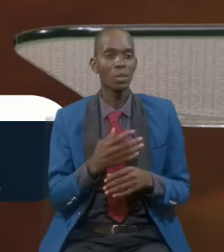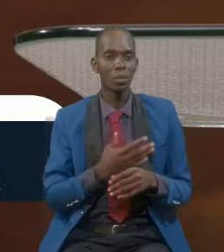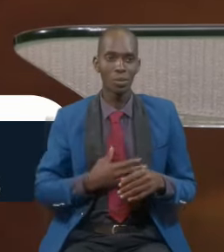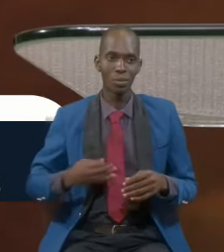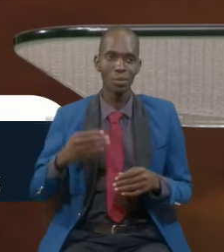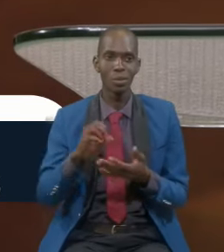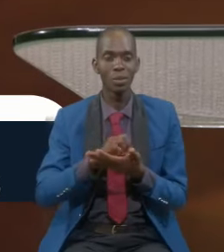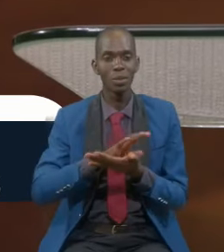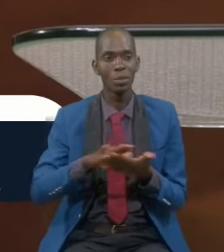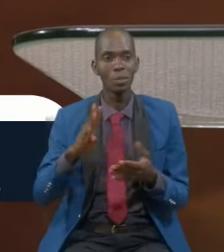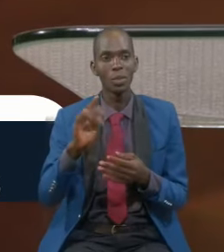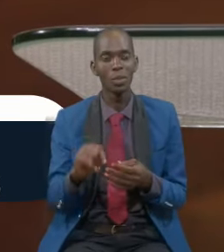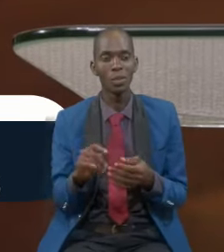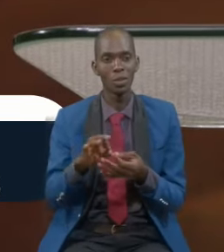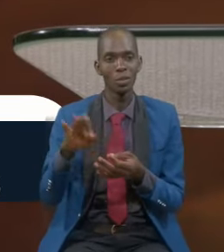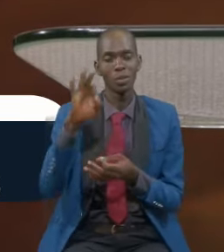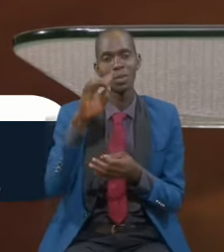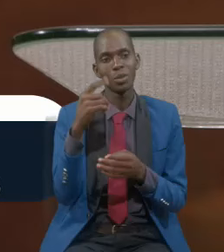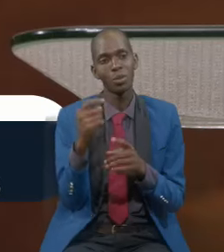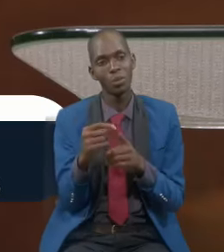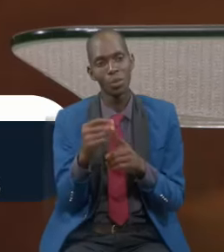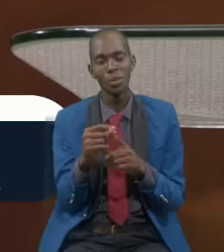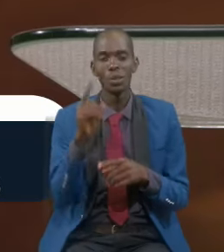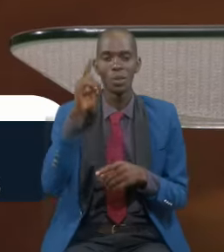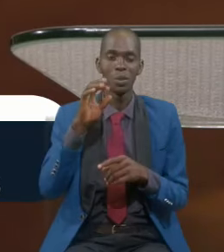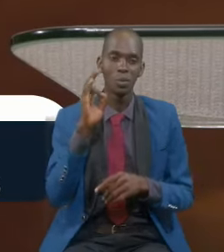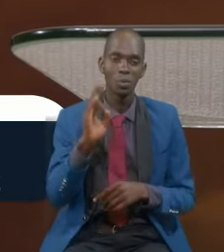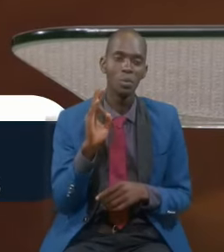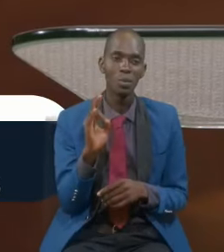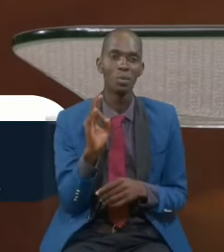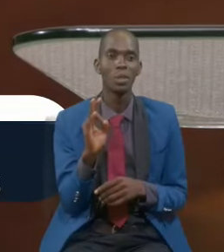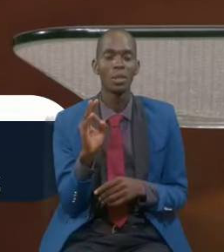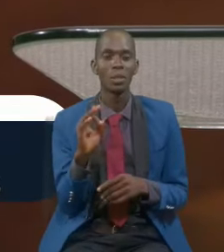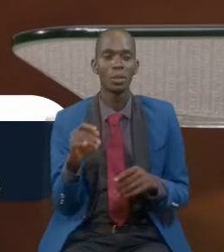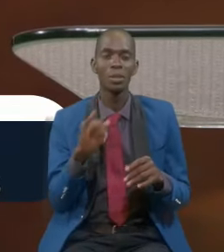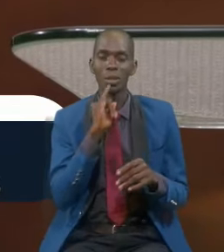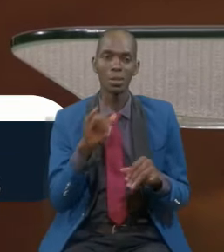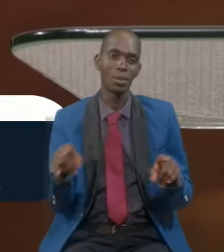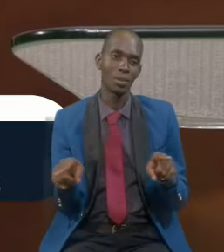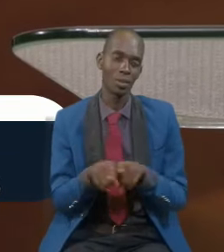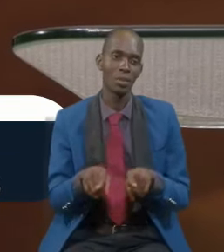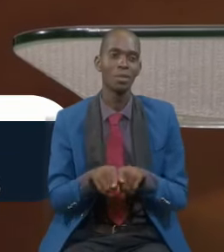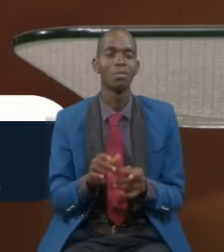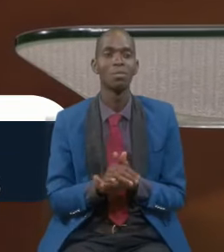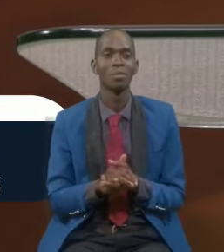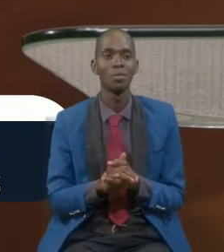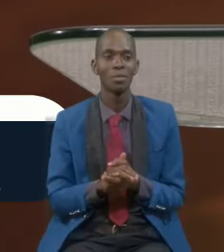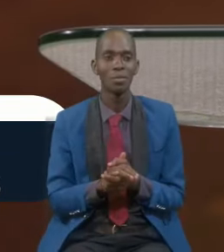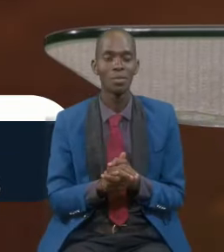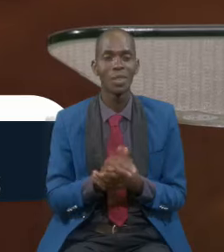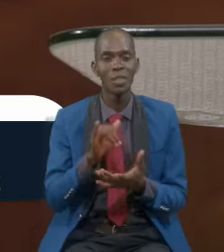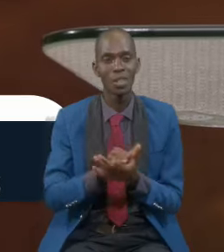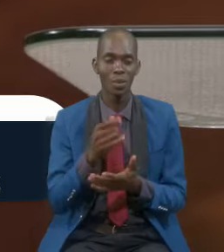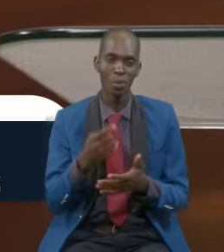Spirit, the word he preached remained the same. That's what the Lord